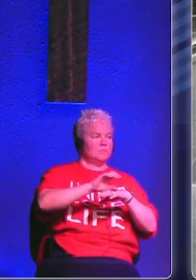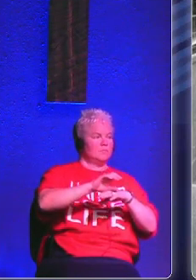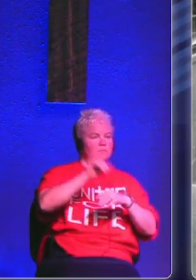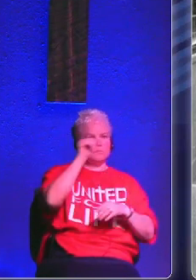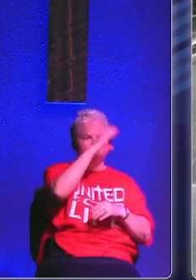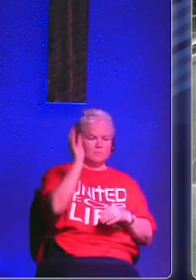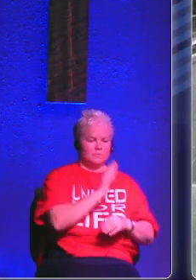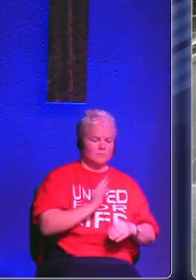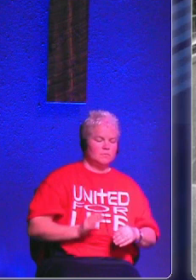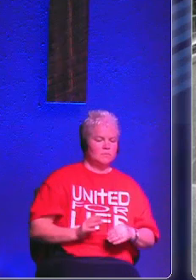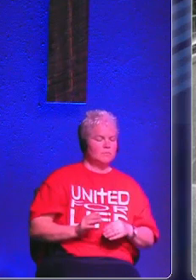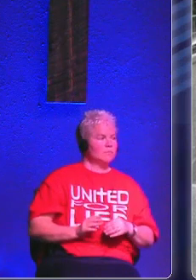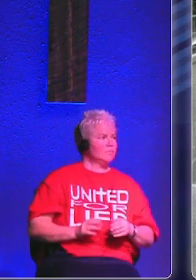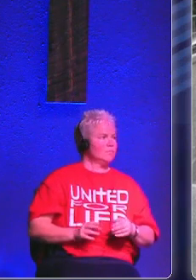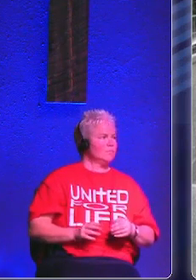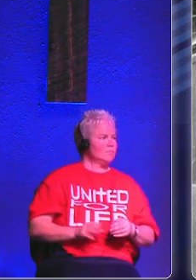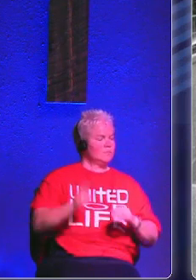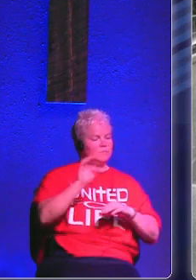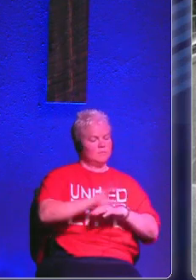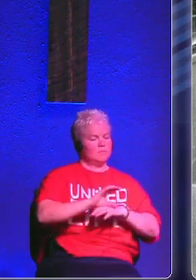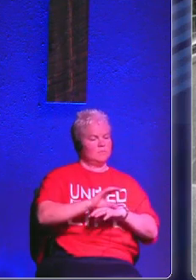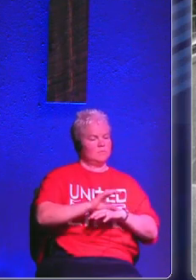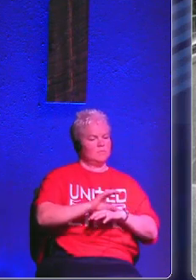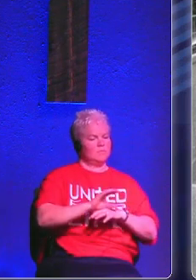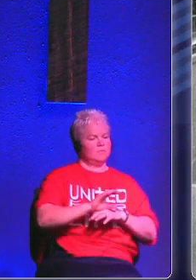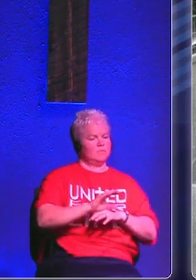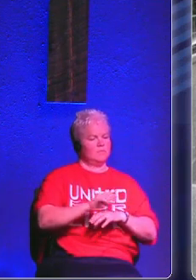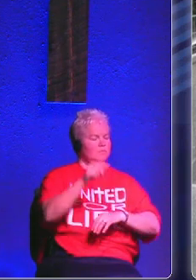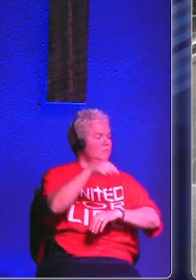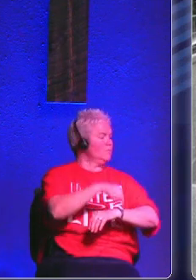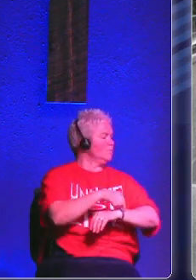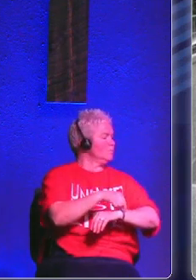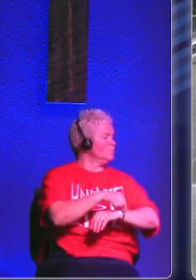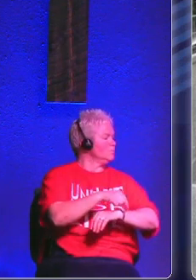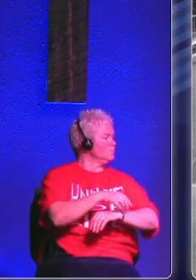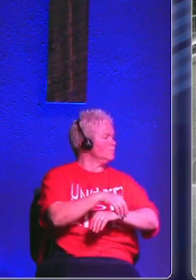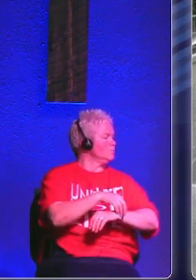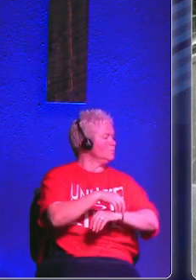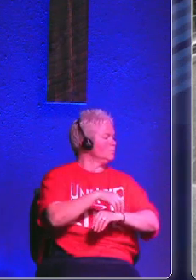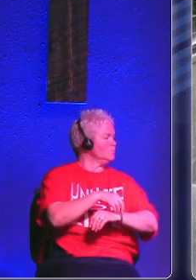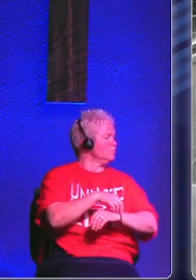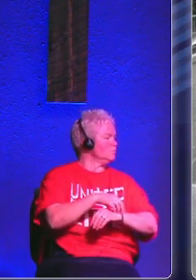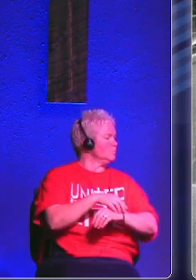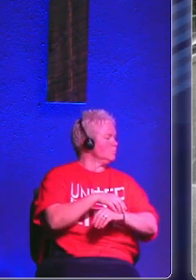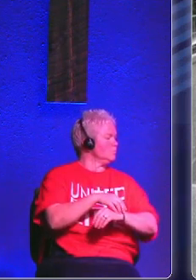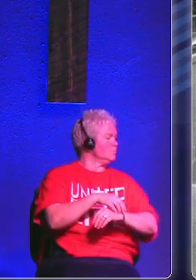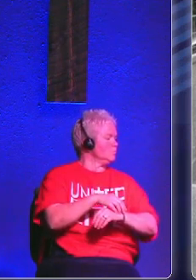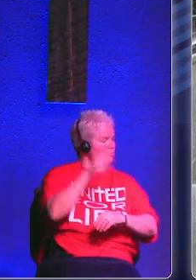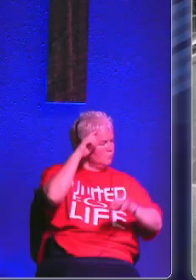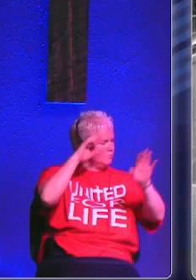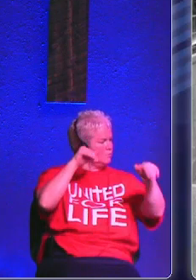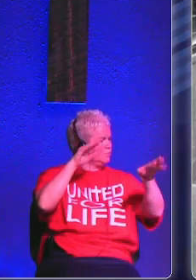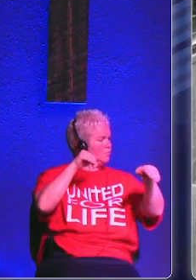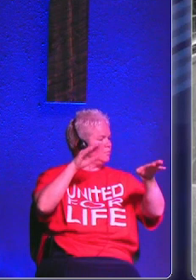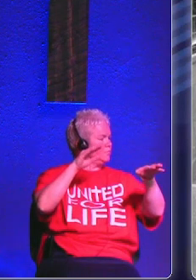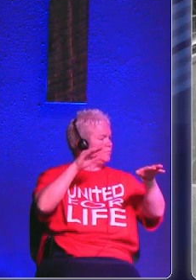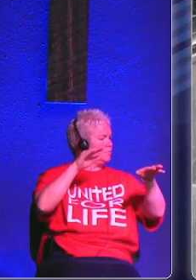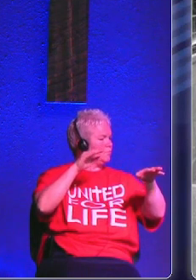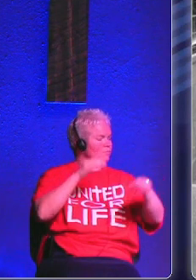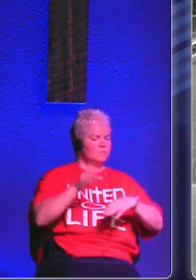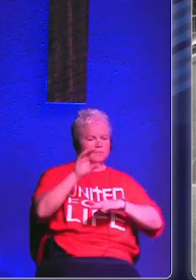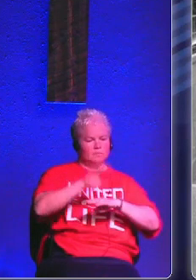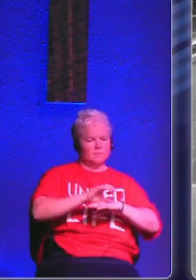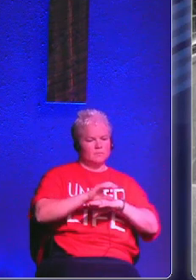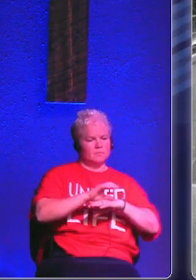actually committed to church for a segment of time and experienced